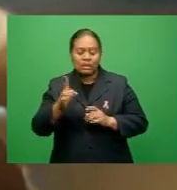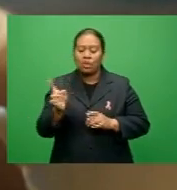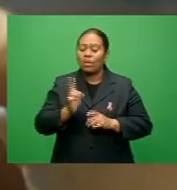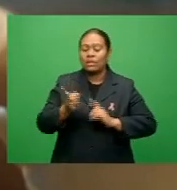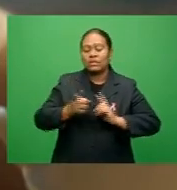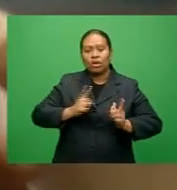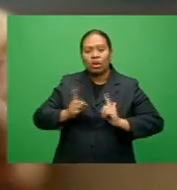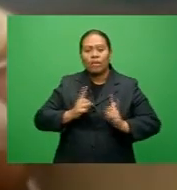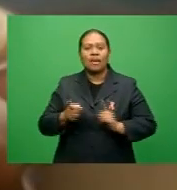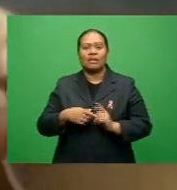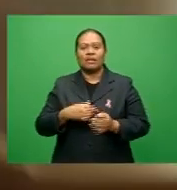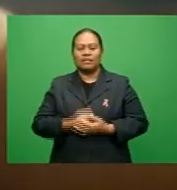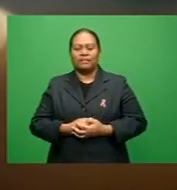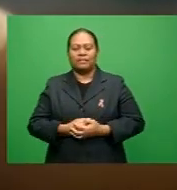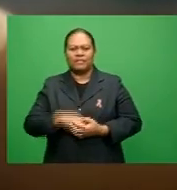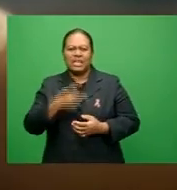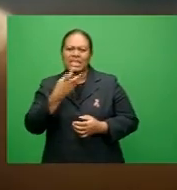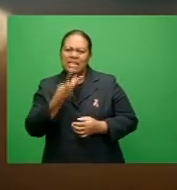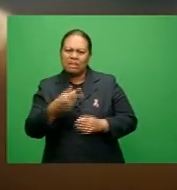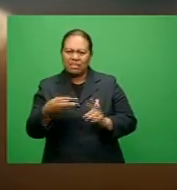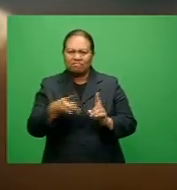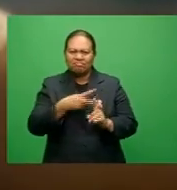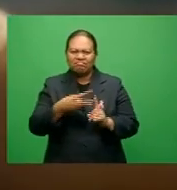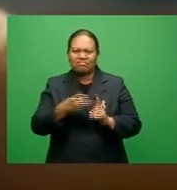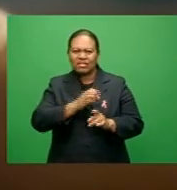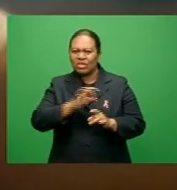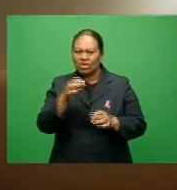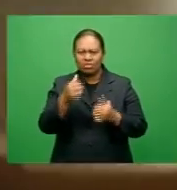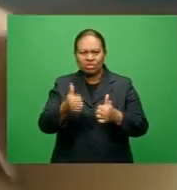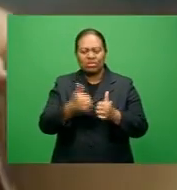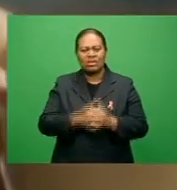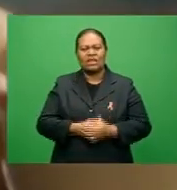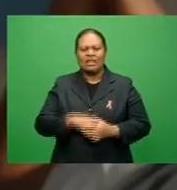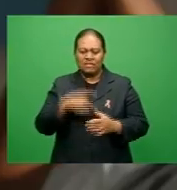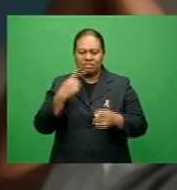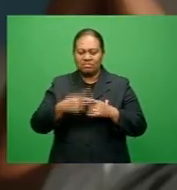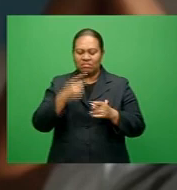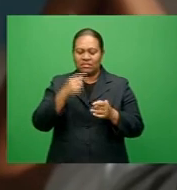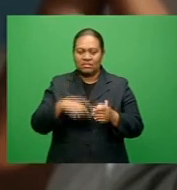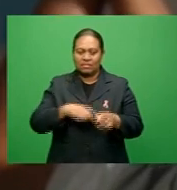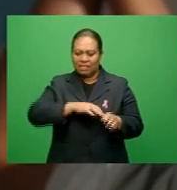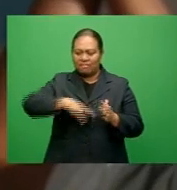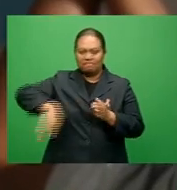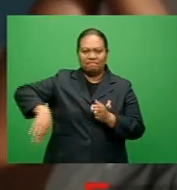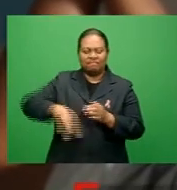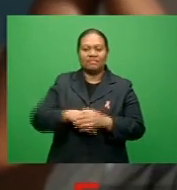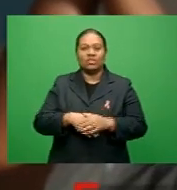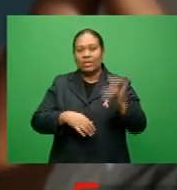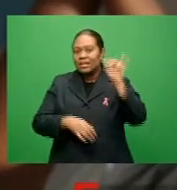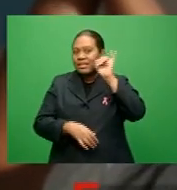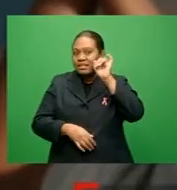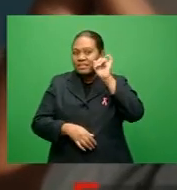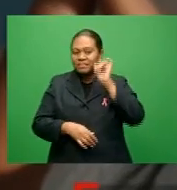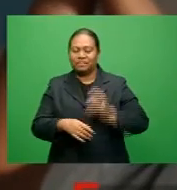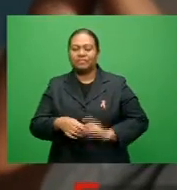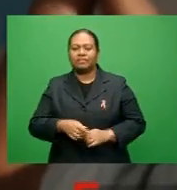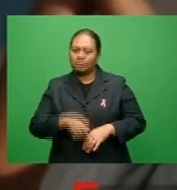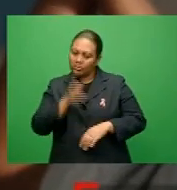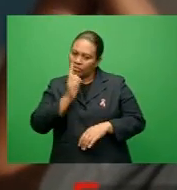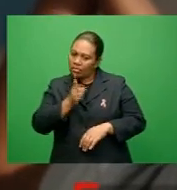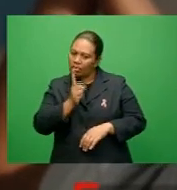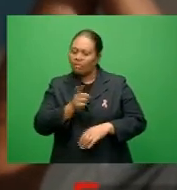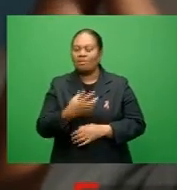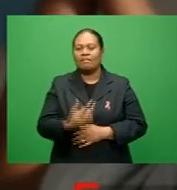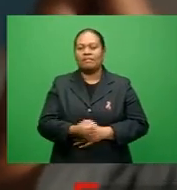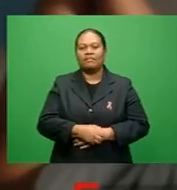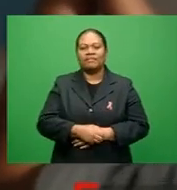Comments that automatically violate community guidelines will continue to be automatically removed. Instagram is also expanding comment warnings when